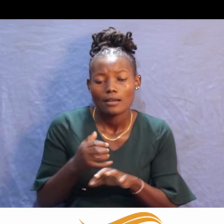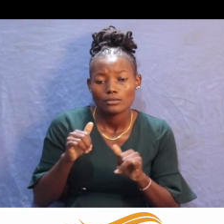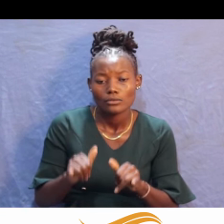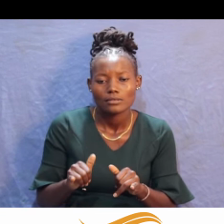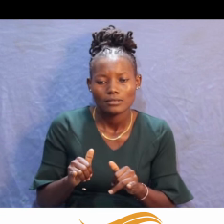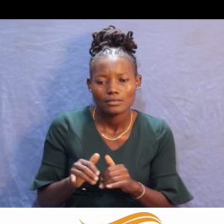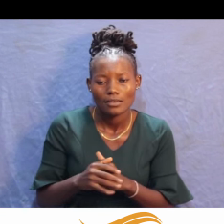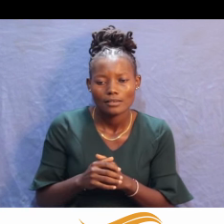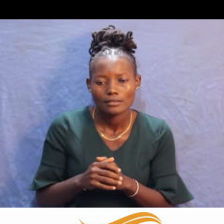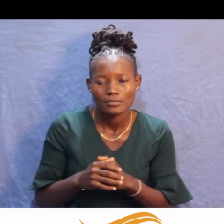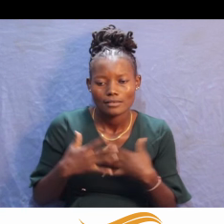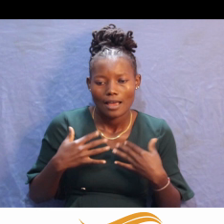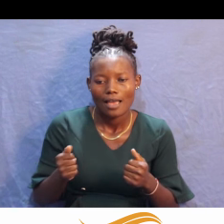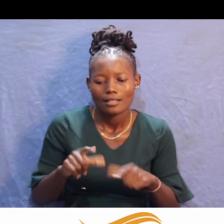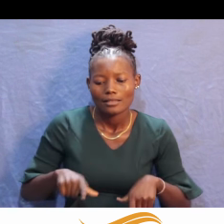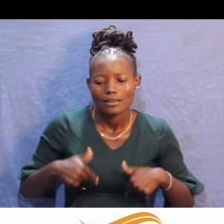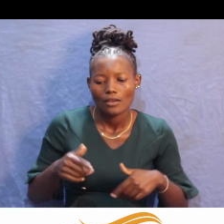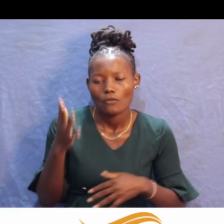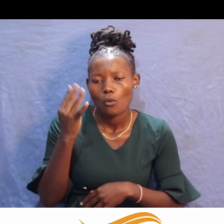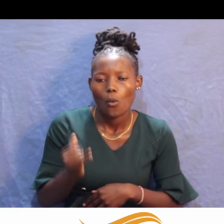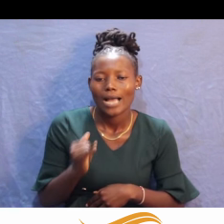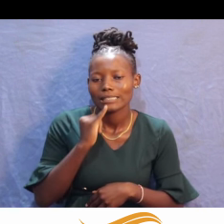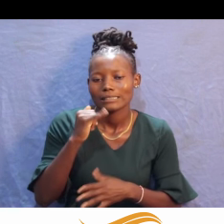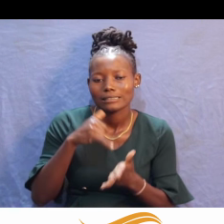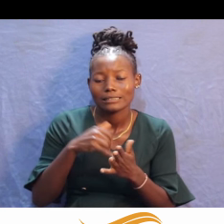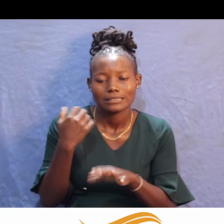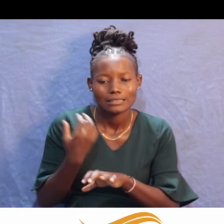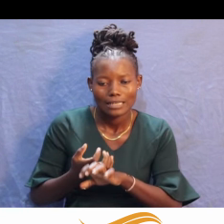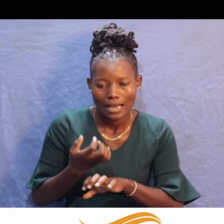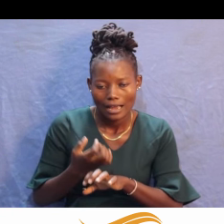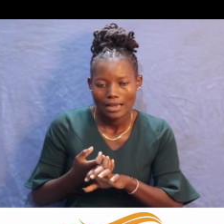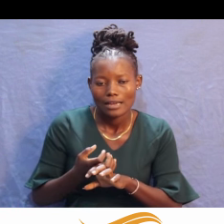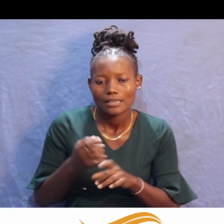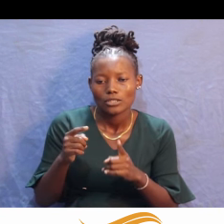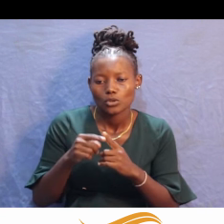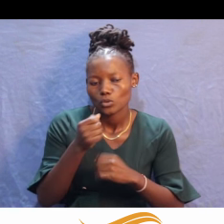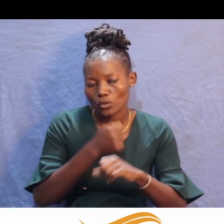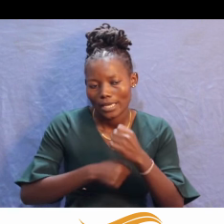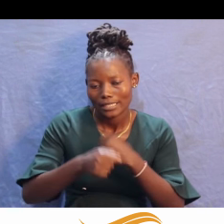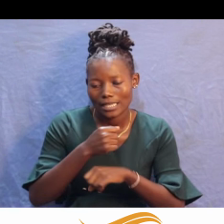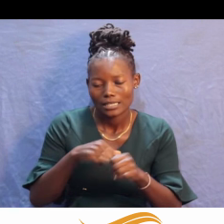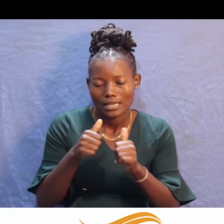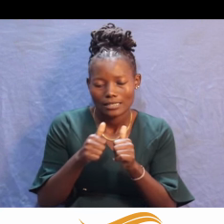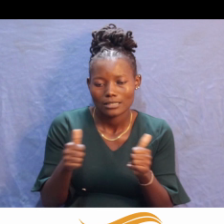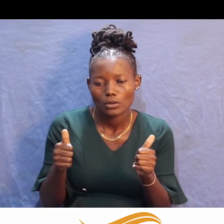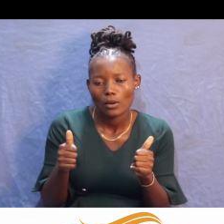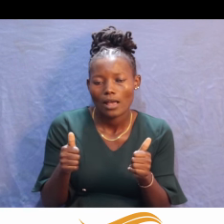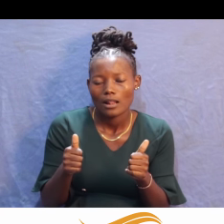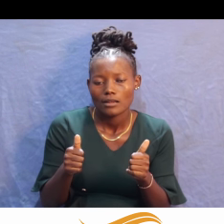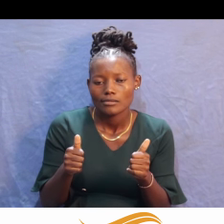lifestyle. Why people find it difficult to exercise, to eat well.